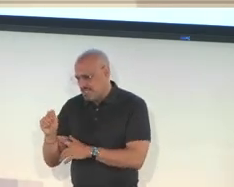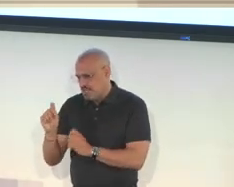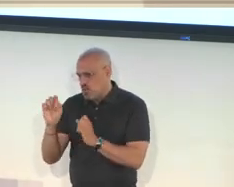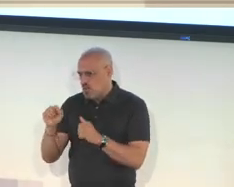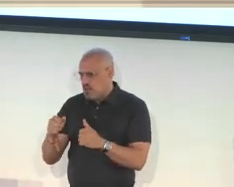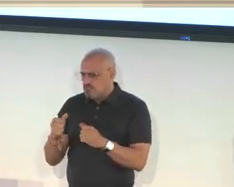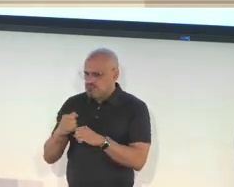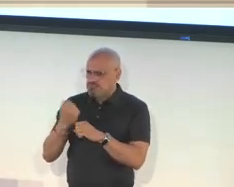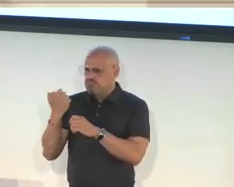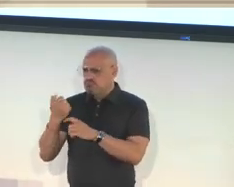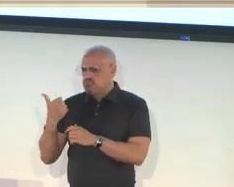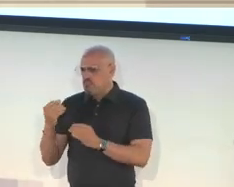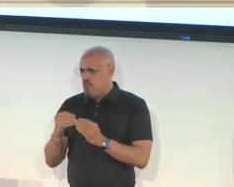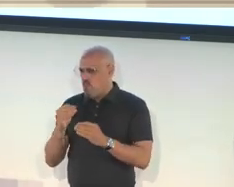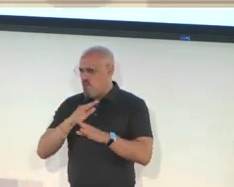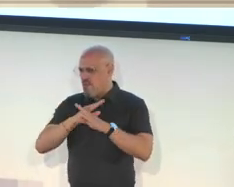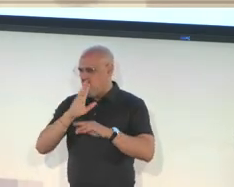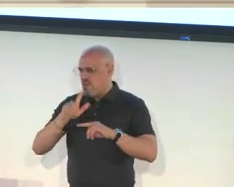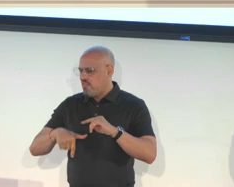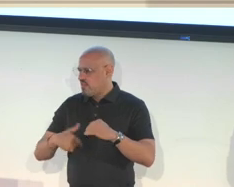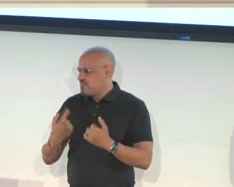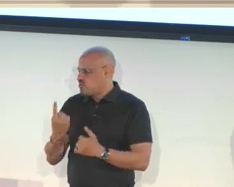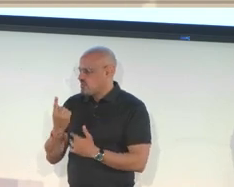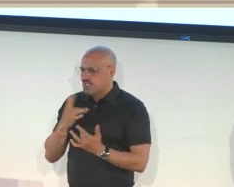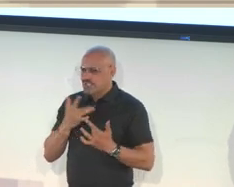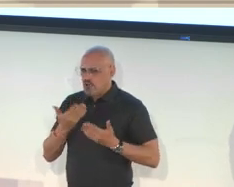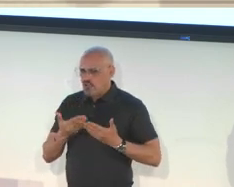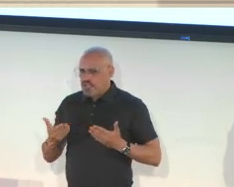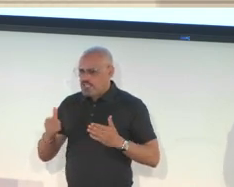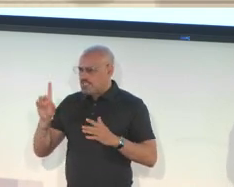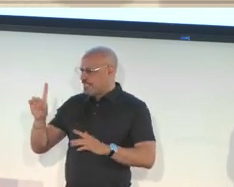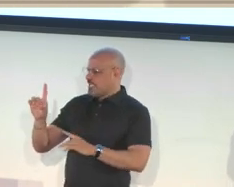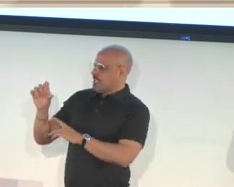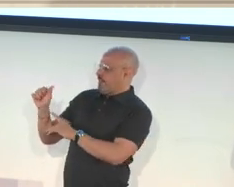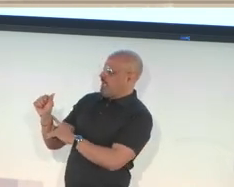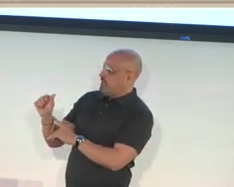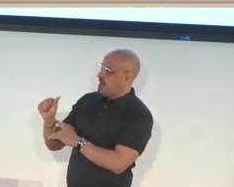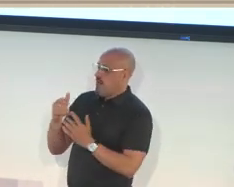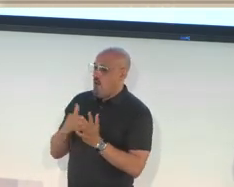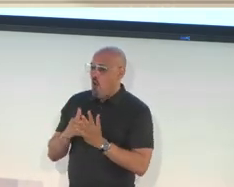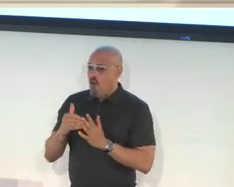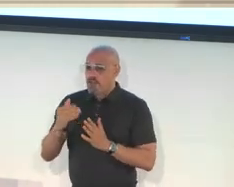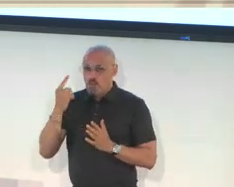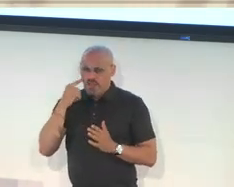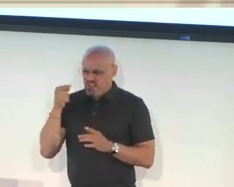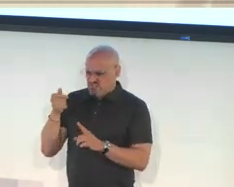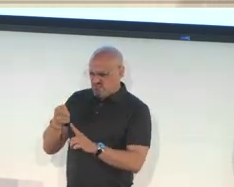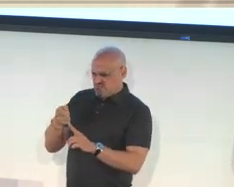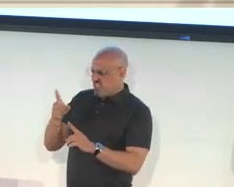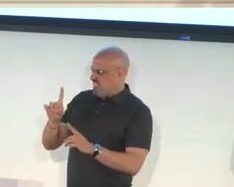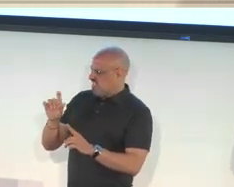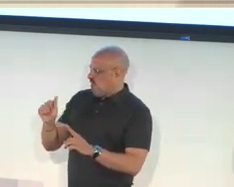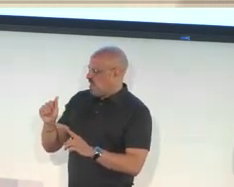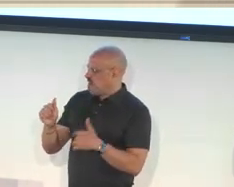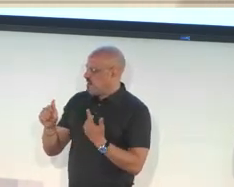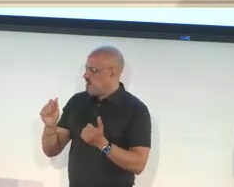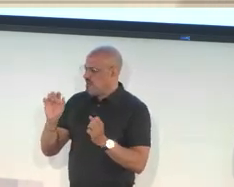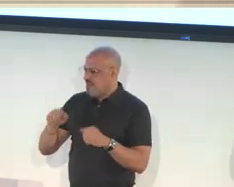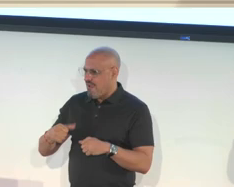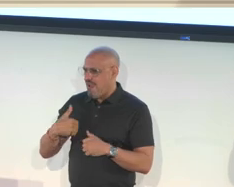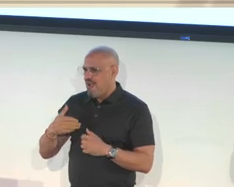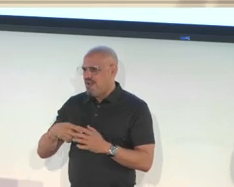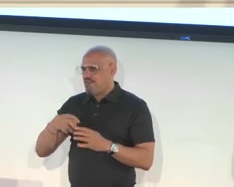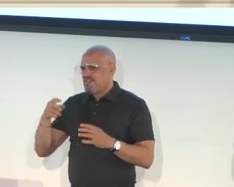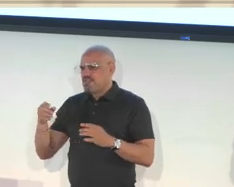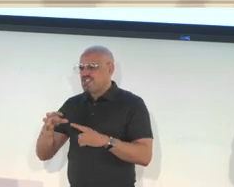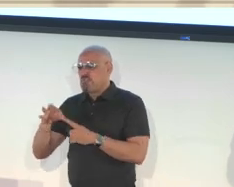more barriers rather than just when we consider things a disability. Quite often, because we consider things a disability, they become outliers